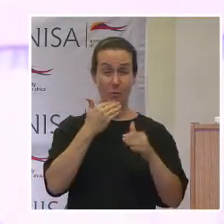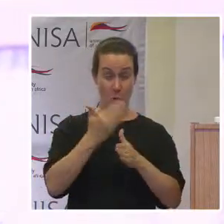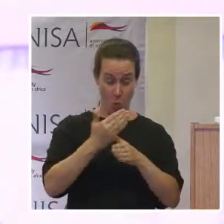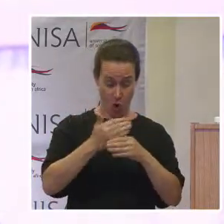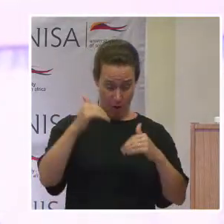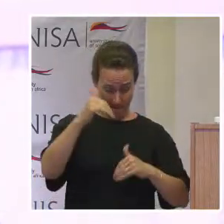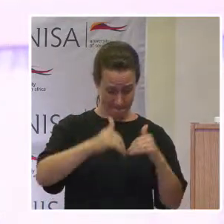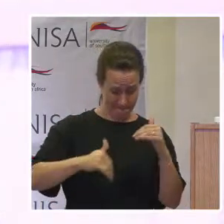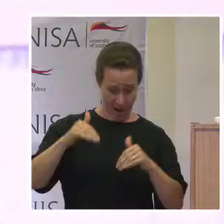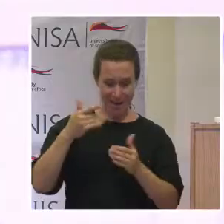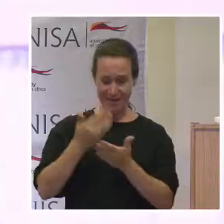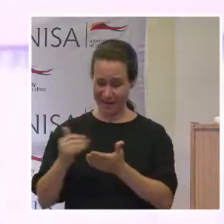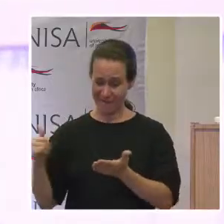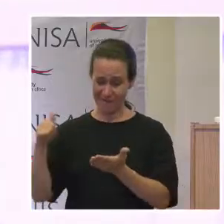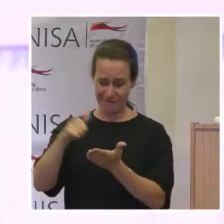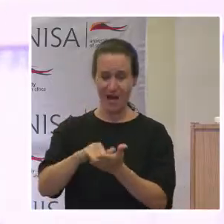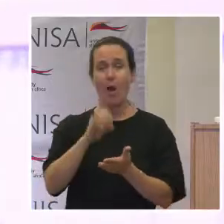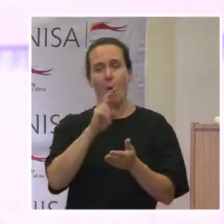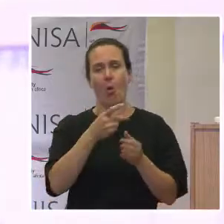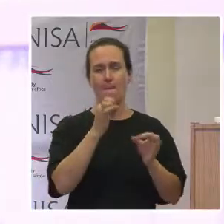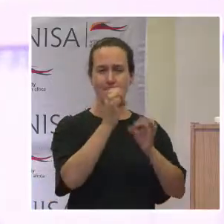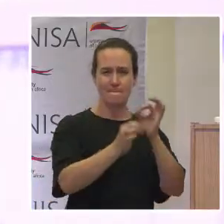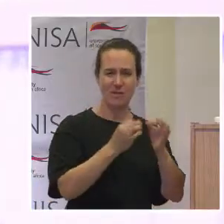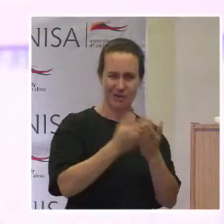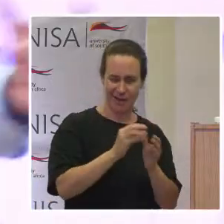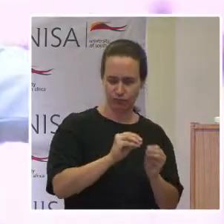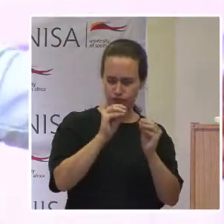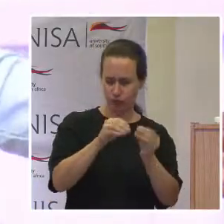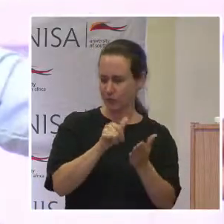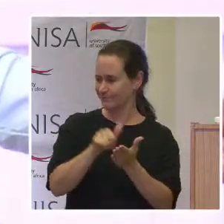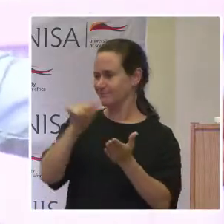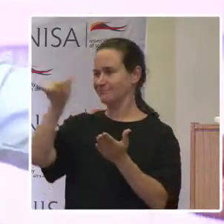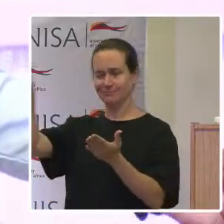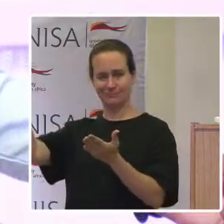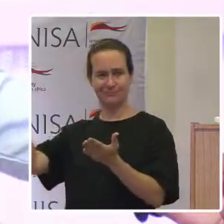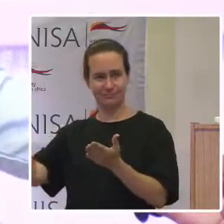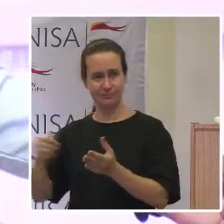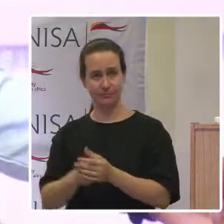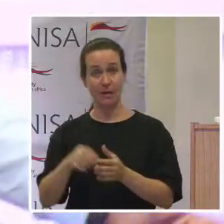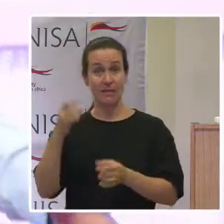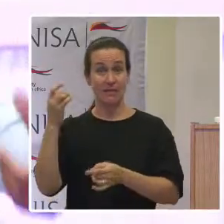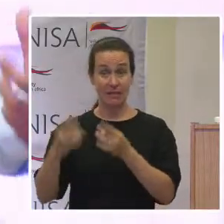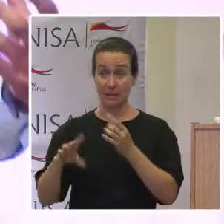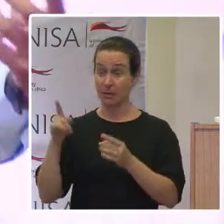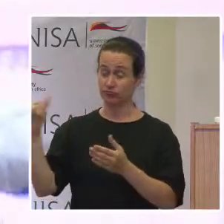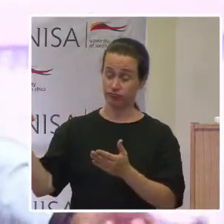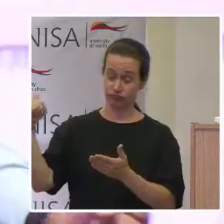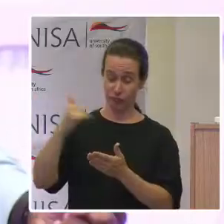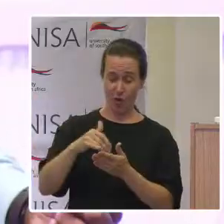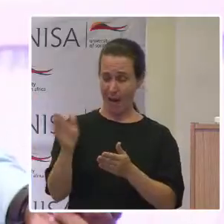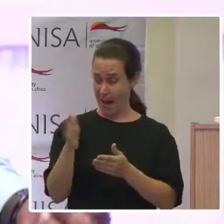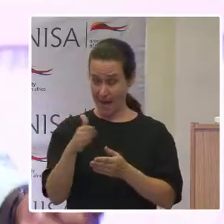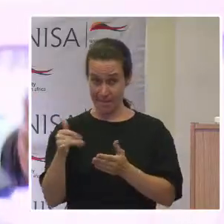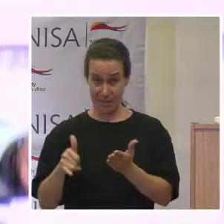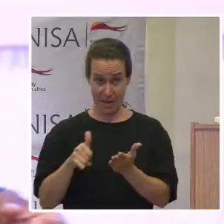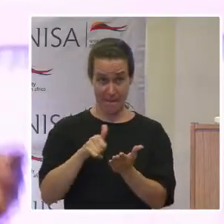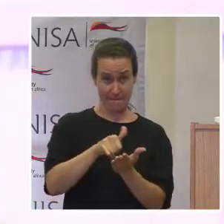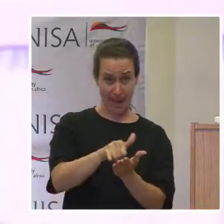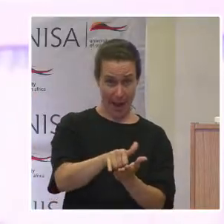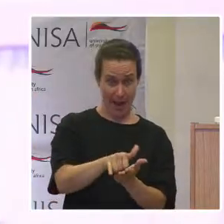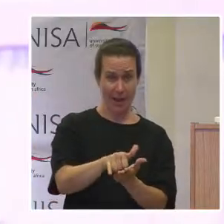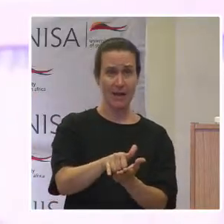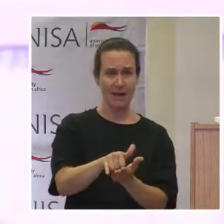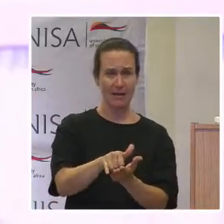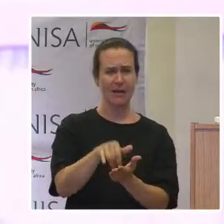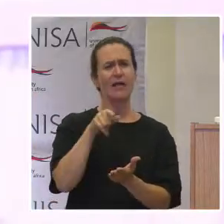minerals, there are certain legs where we flew empty. And on those empty legs, we started picking